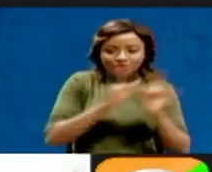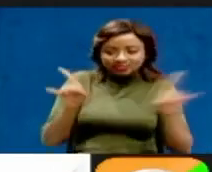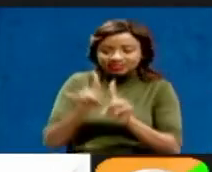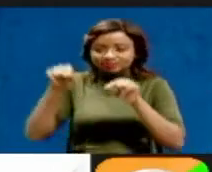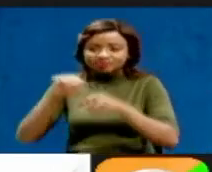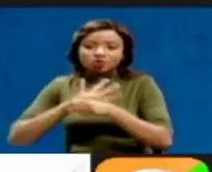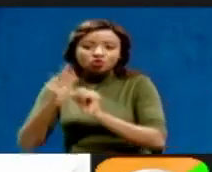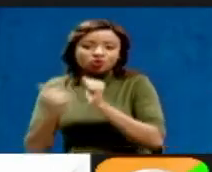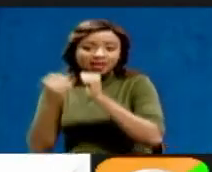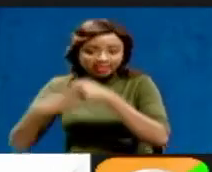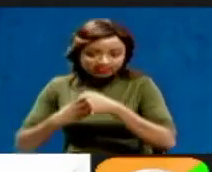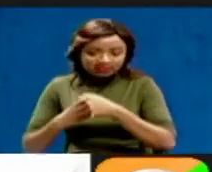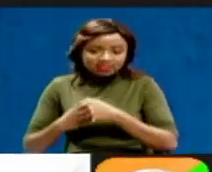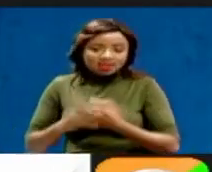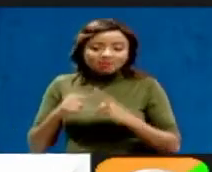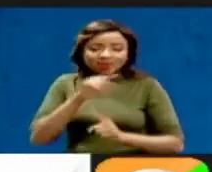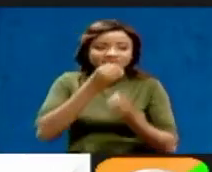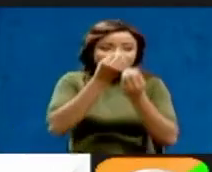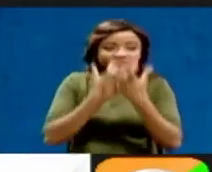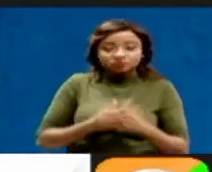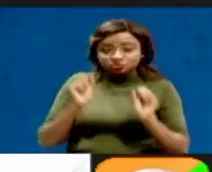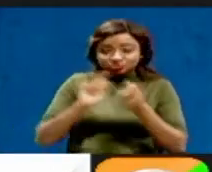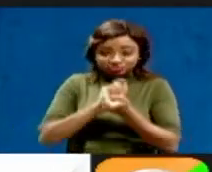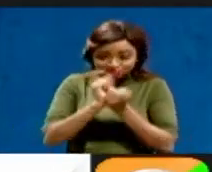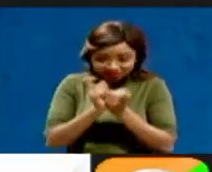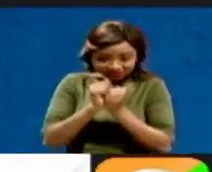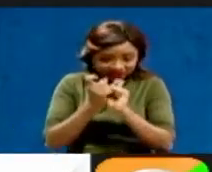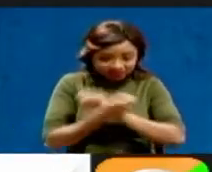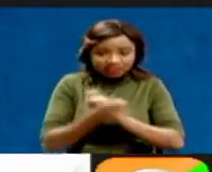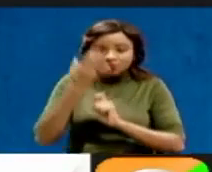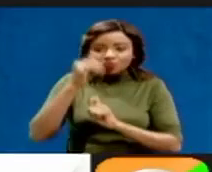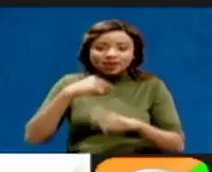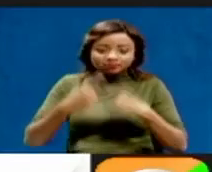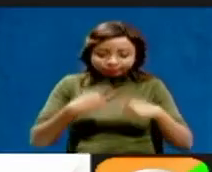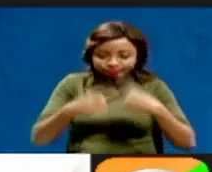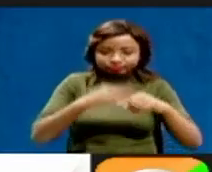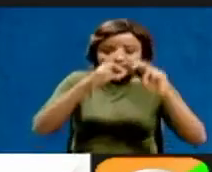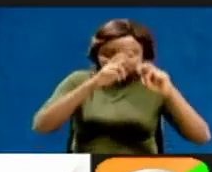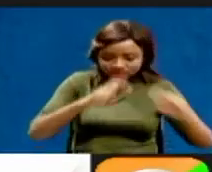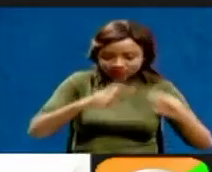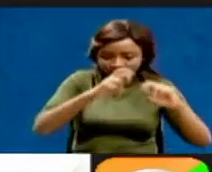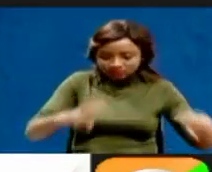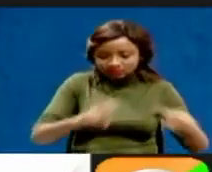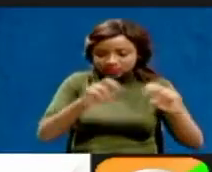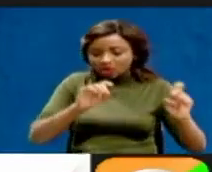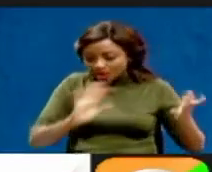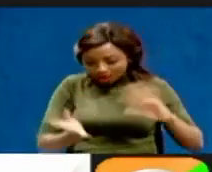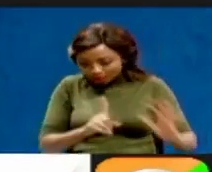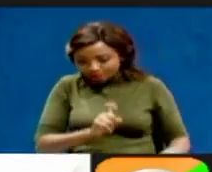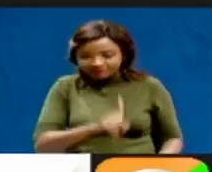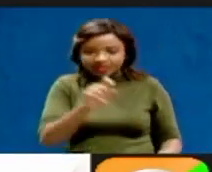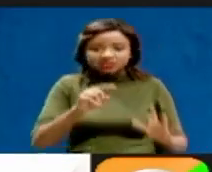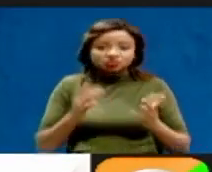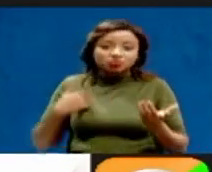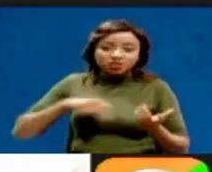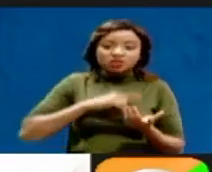to COVID-19. But this is information that can change as we get more information. As we get more information on the virus, so we should